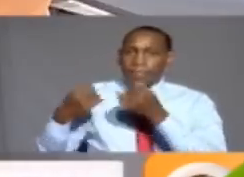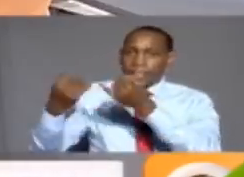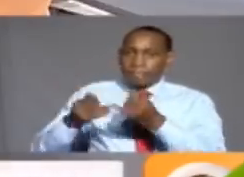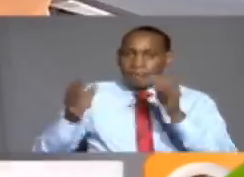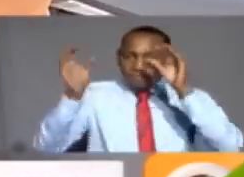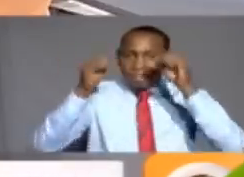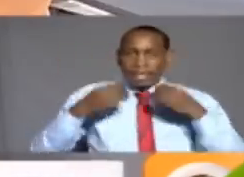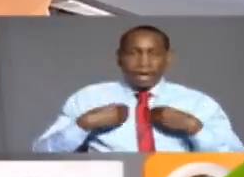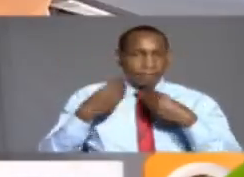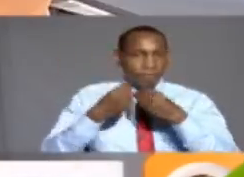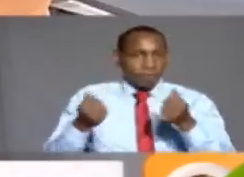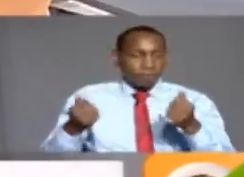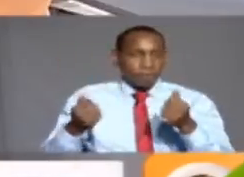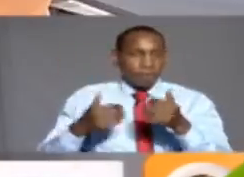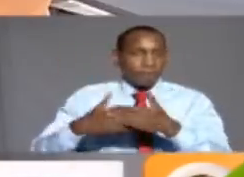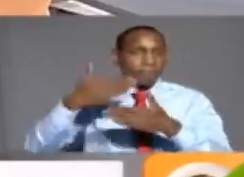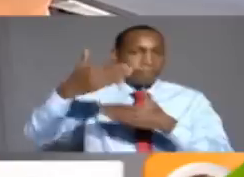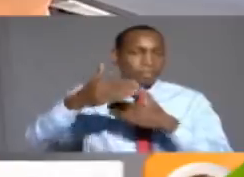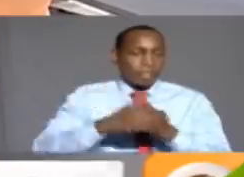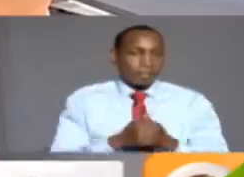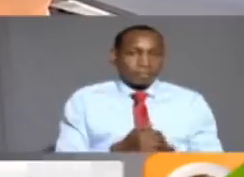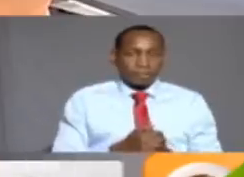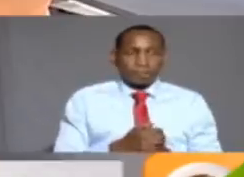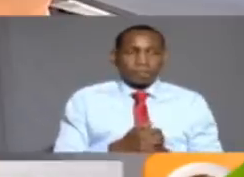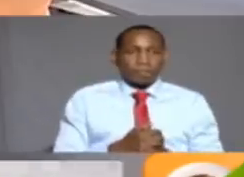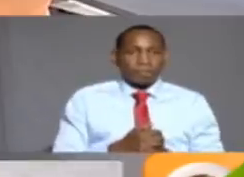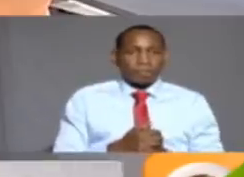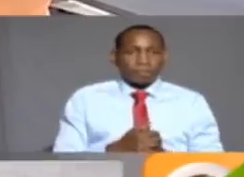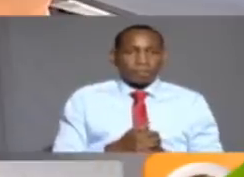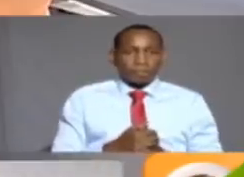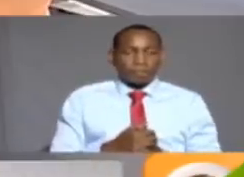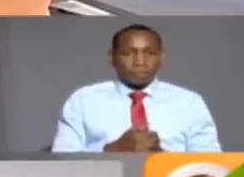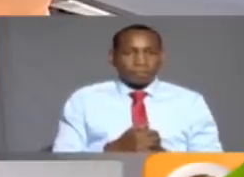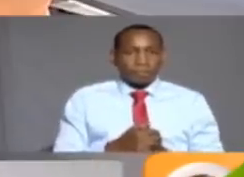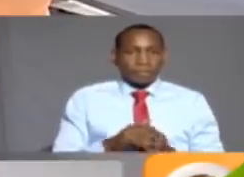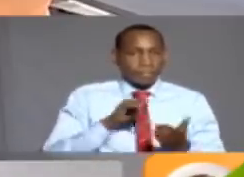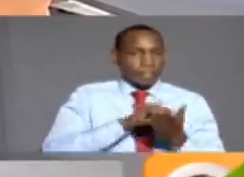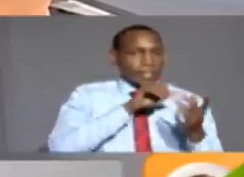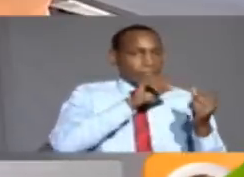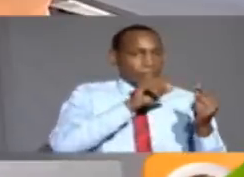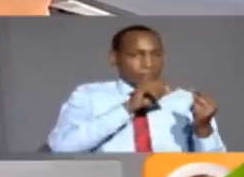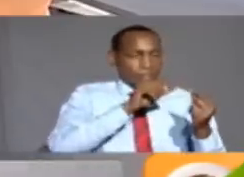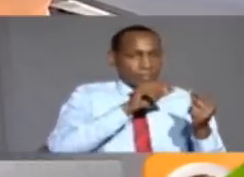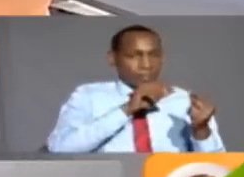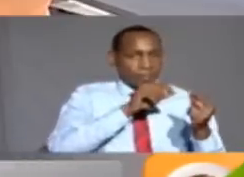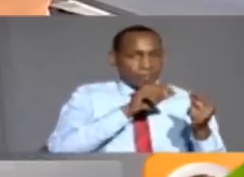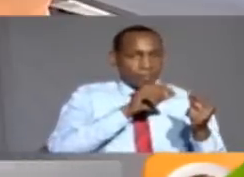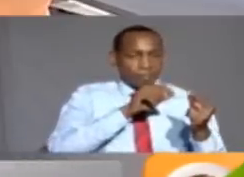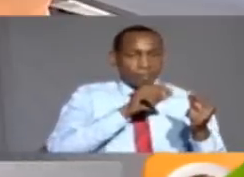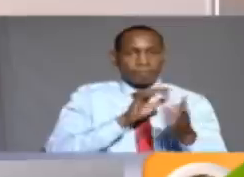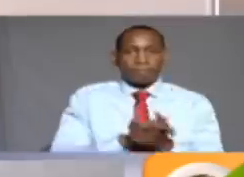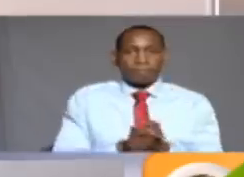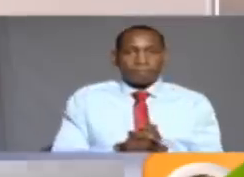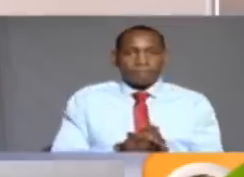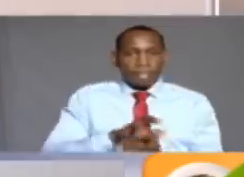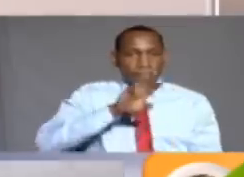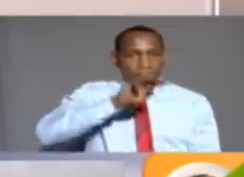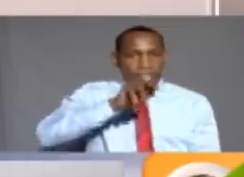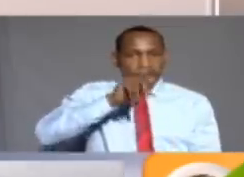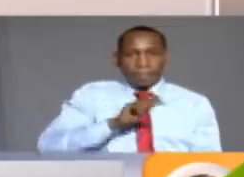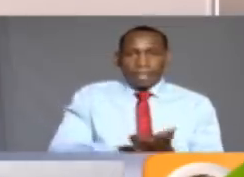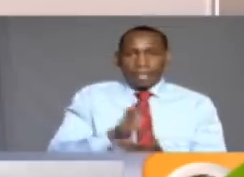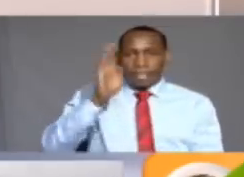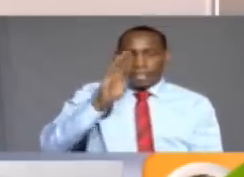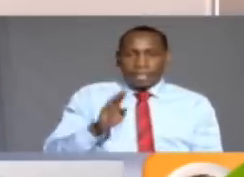let's look for a way forward for actually, Kenya. Maybe you're answering the next, that is a tweet from Odipo Francis. Moses Kuria has